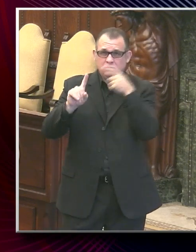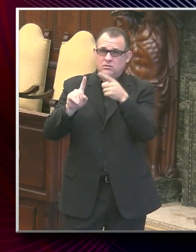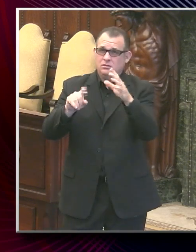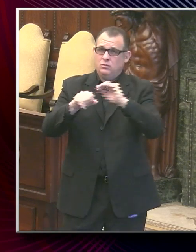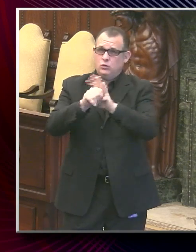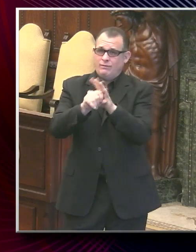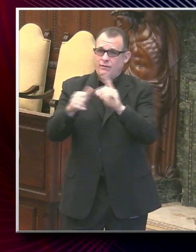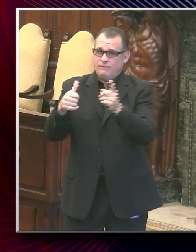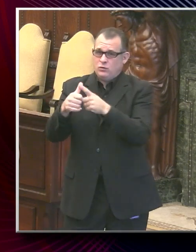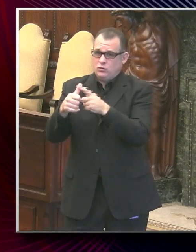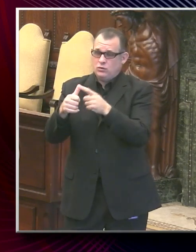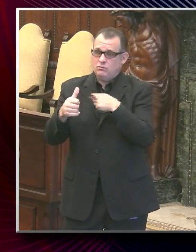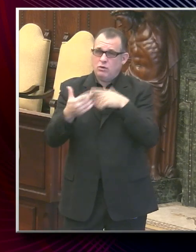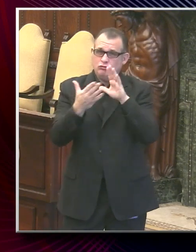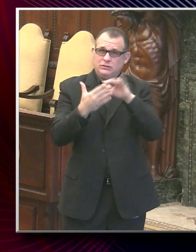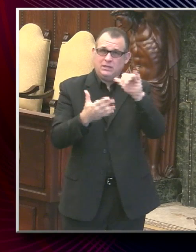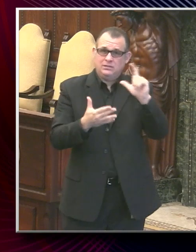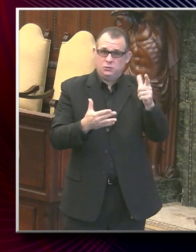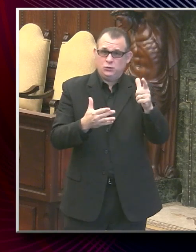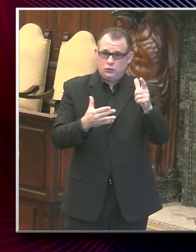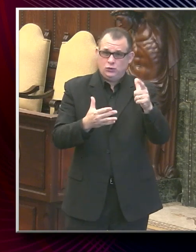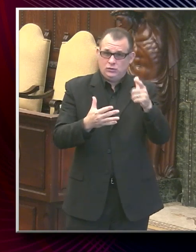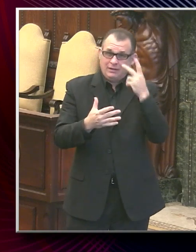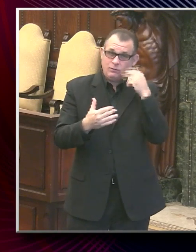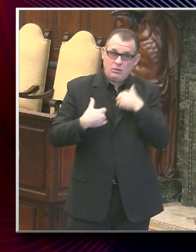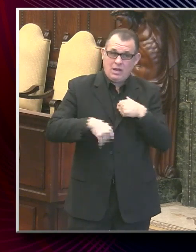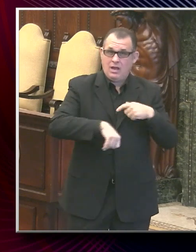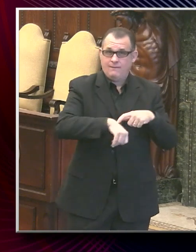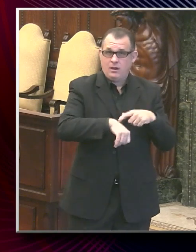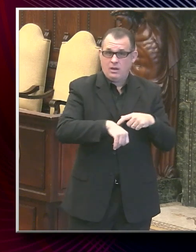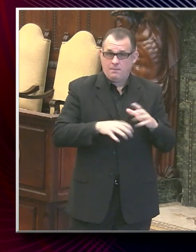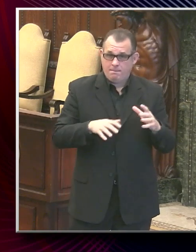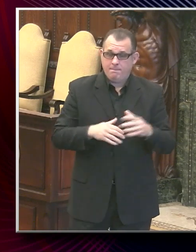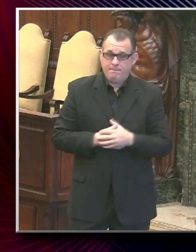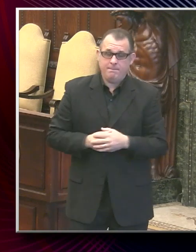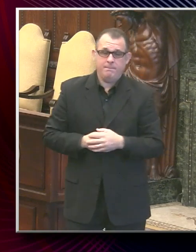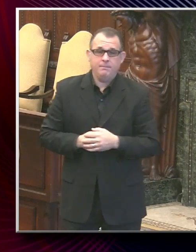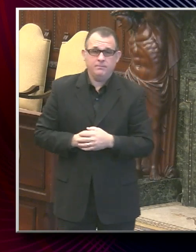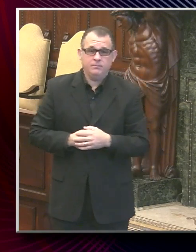happy to address that specifically as after we get through the health department questions.